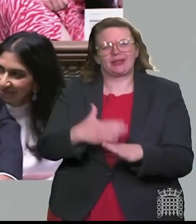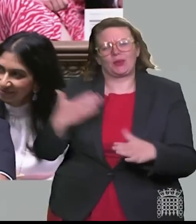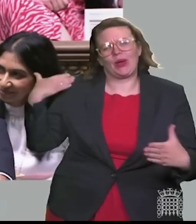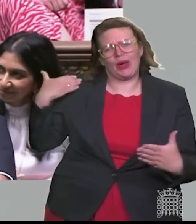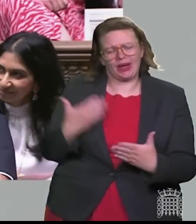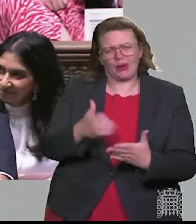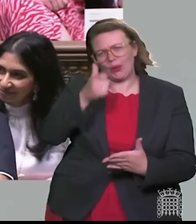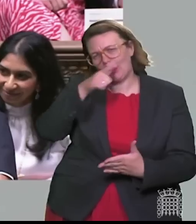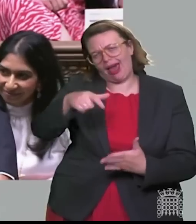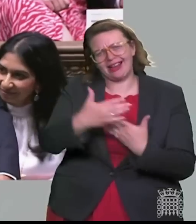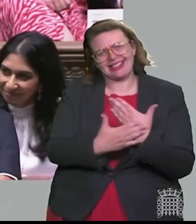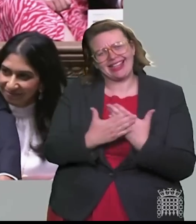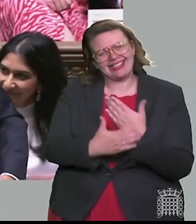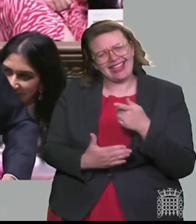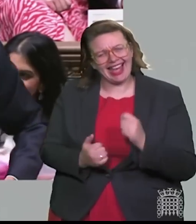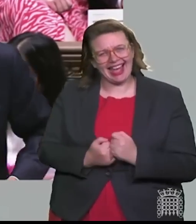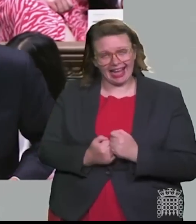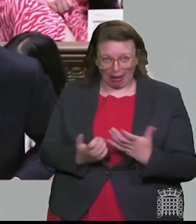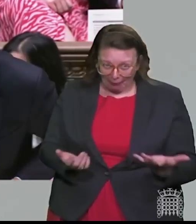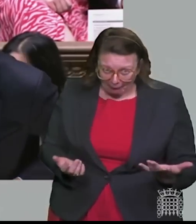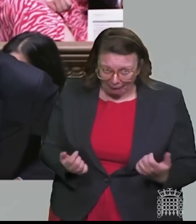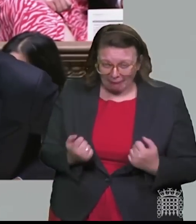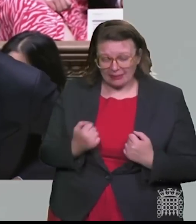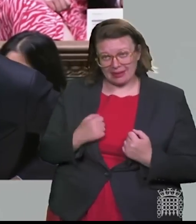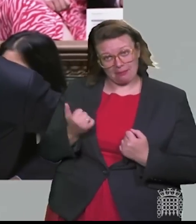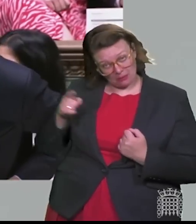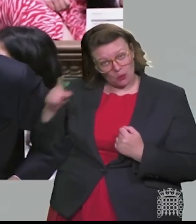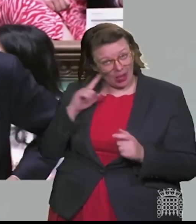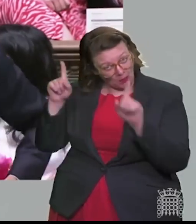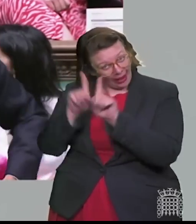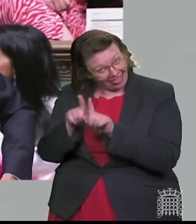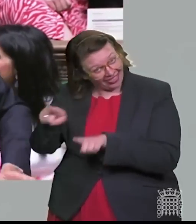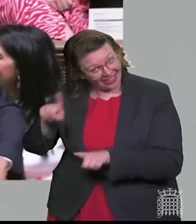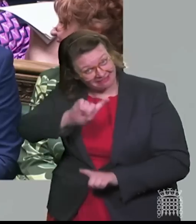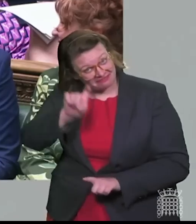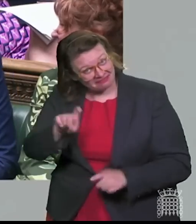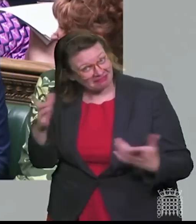of luck for Saturday. I do wonder if my honourable friend will be joining her,